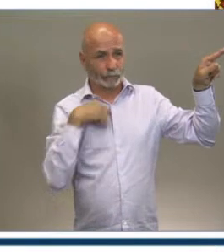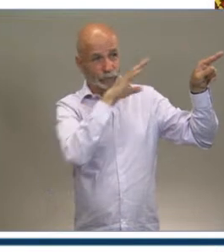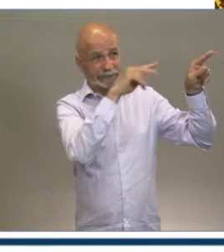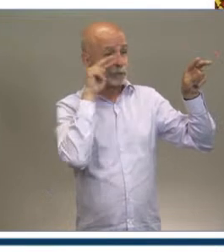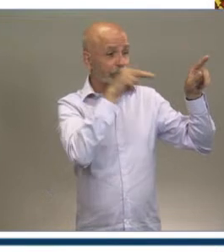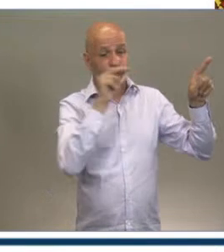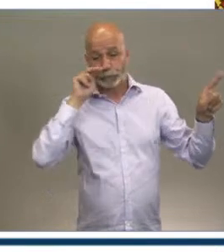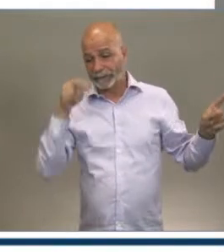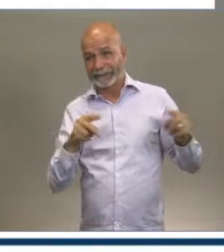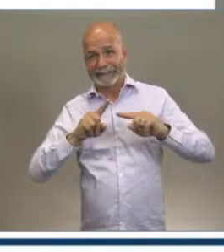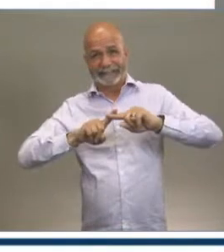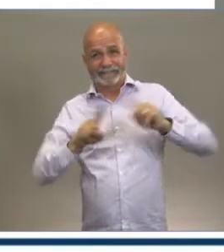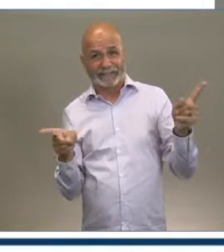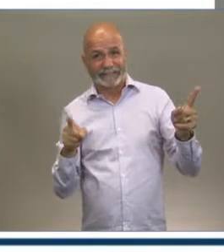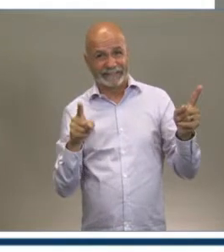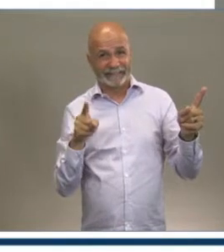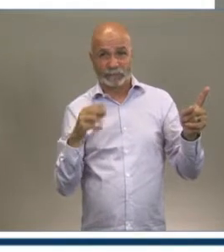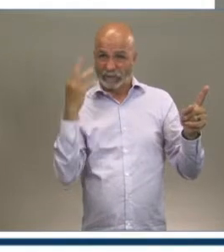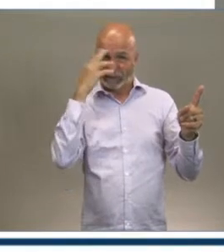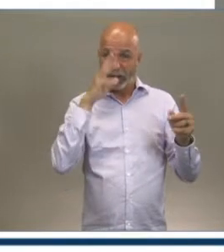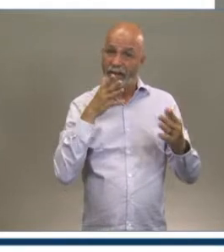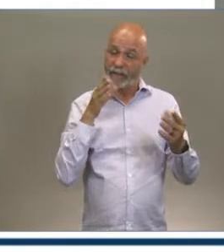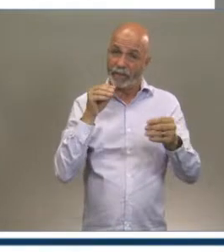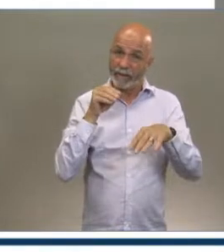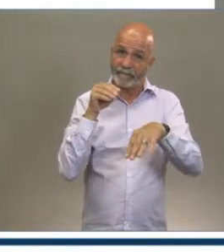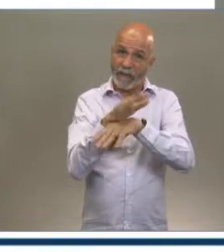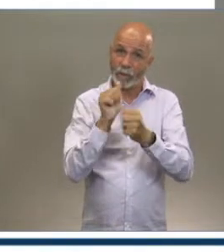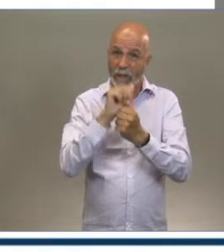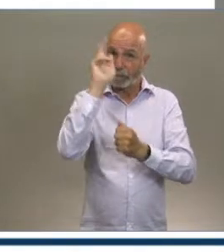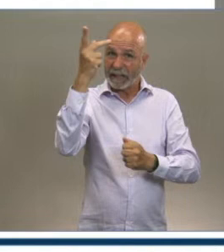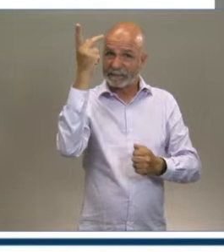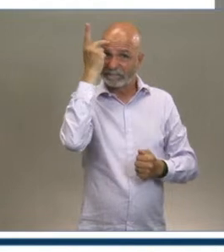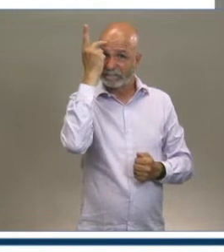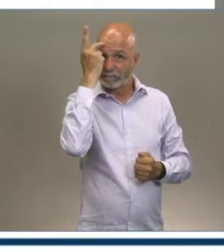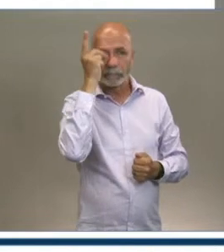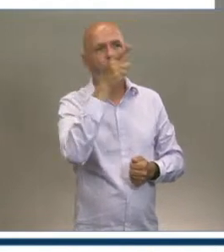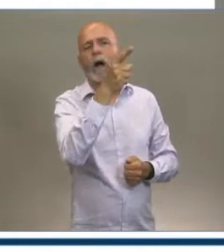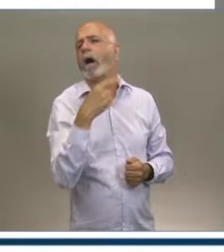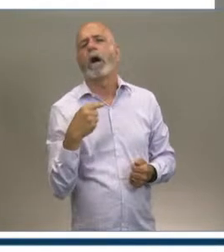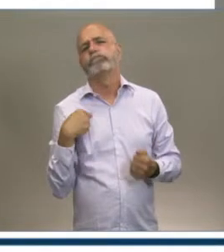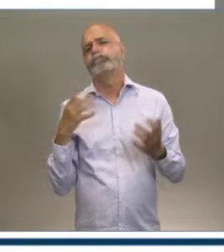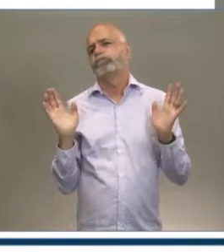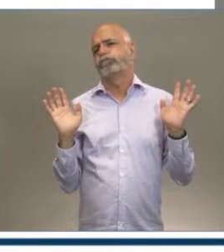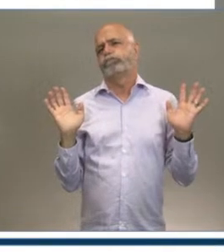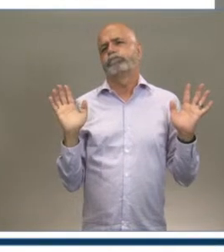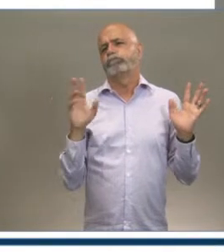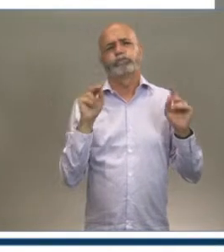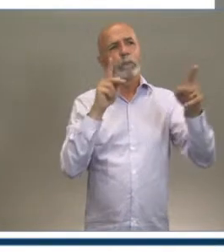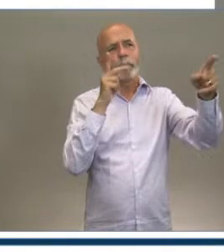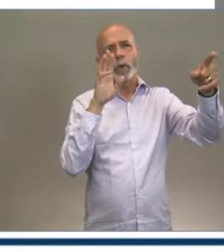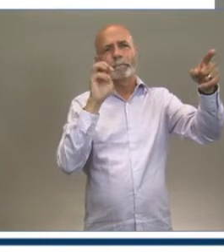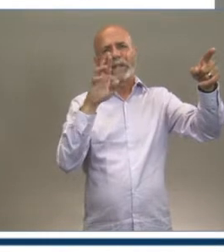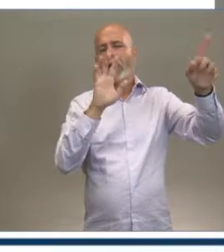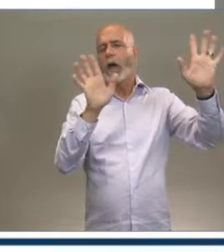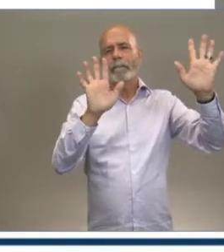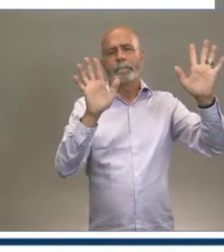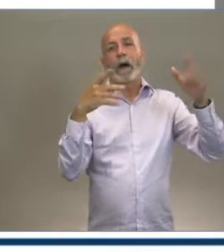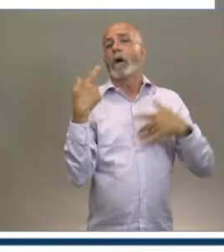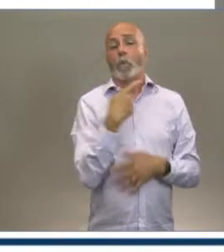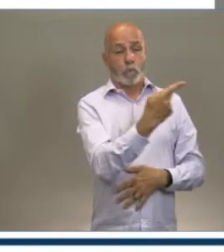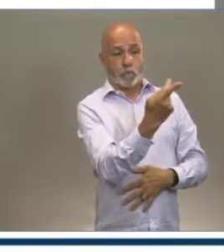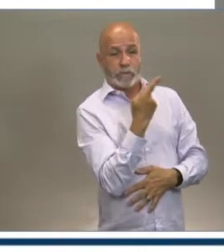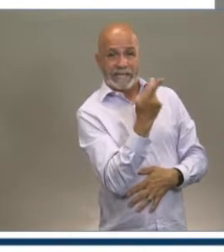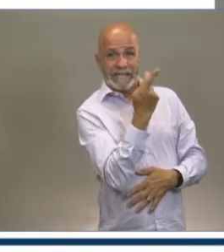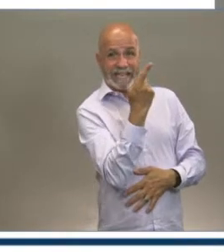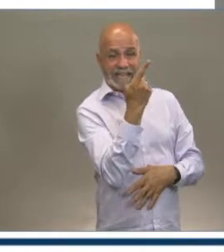not going to speak to decision making and what was brought to play in New Brunswick. We've been very clear, the Premier and I here in Nova Scotia, that we're well